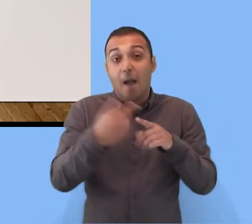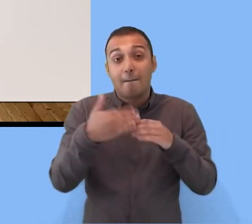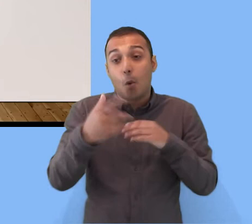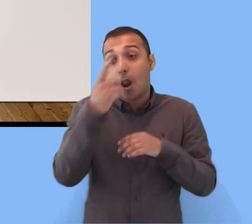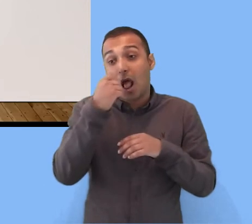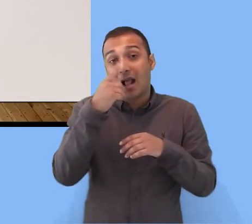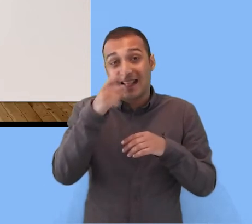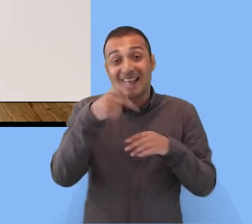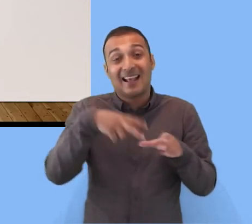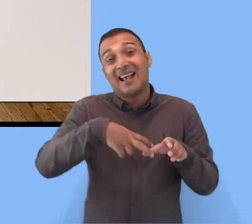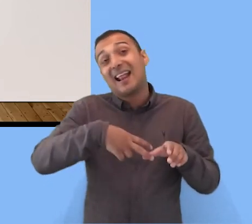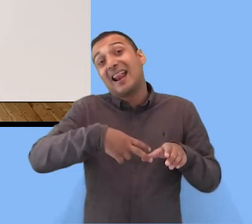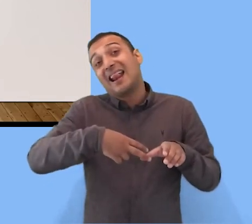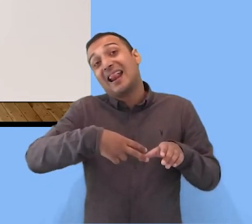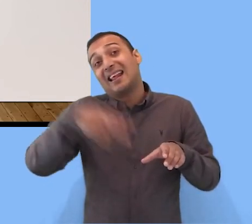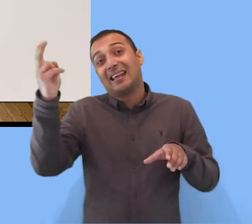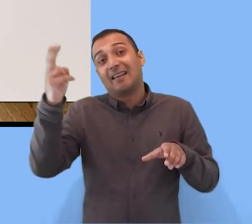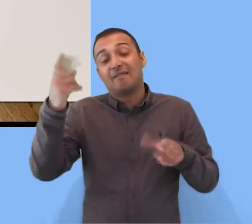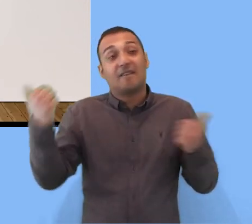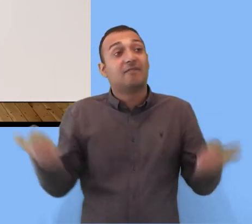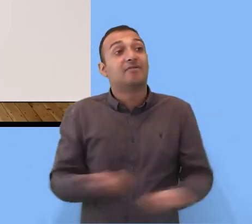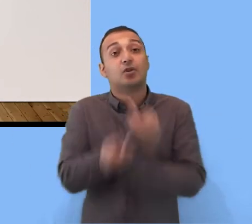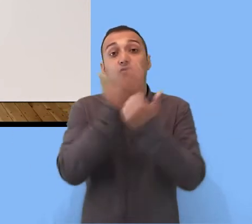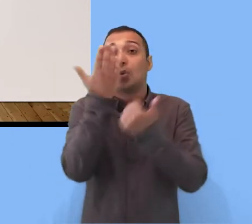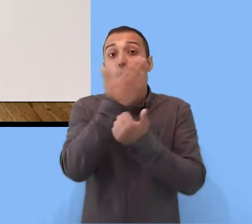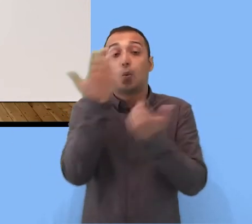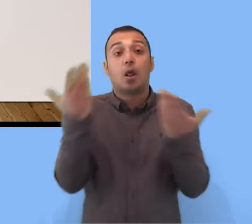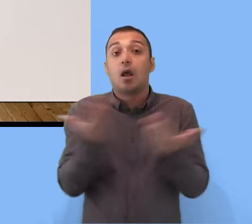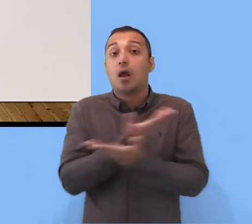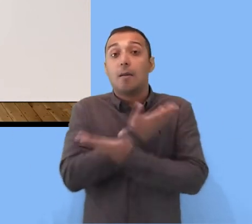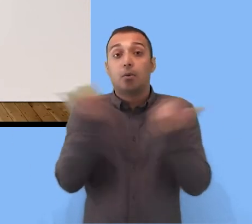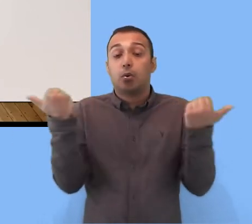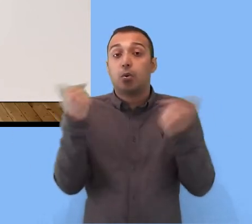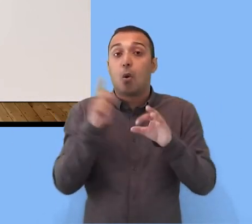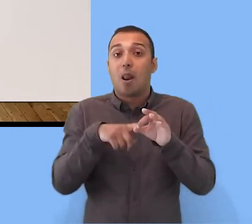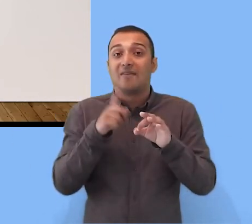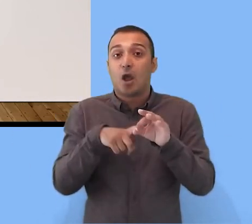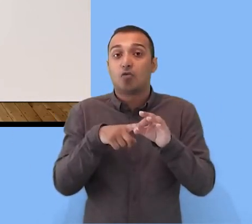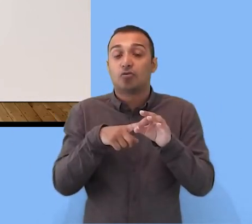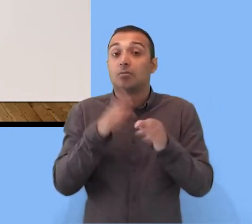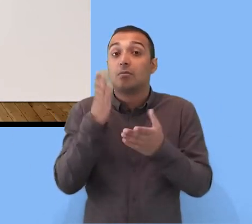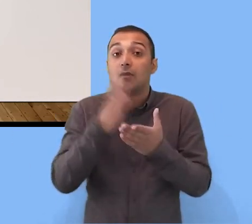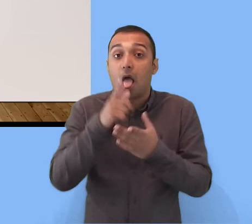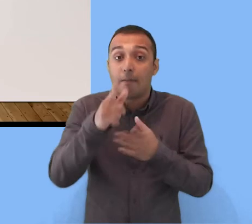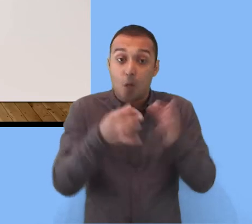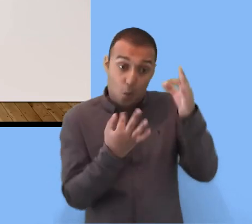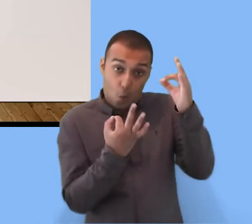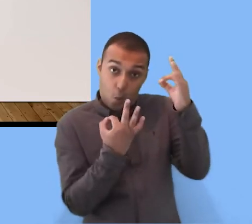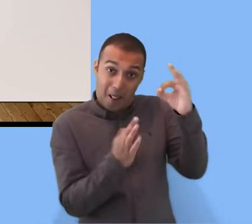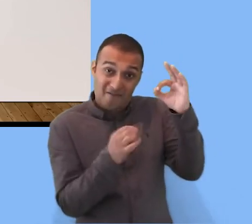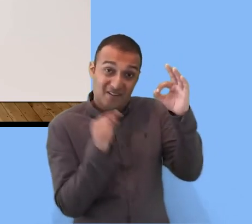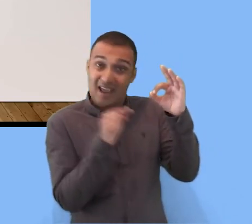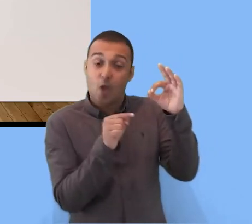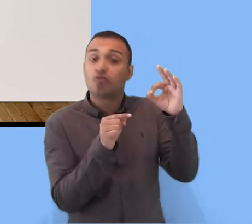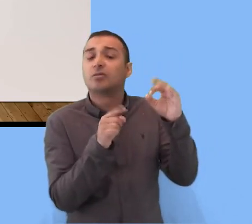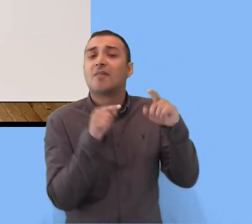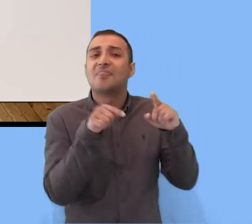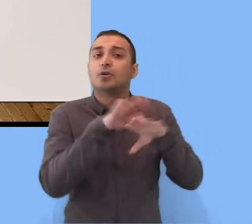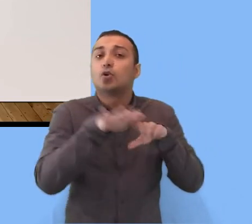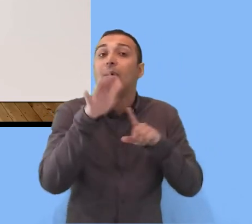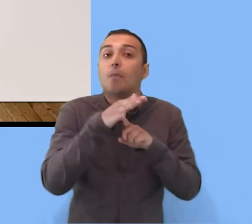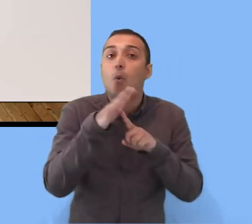qualifications that's the issue there. It's the knock-on effect of not having those qualifications that leads to the differences in life